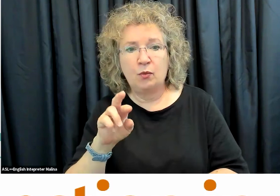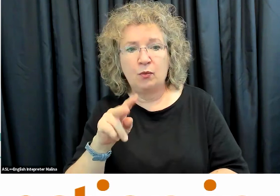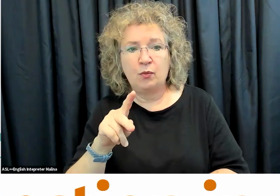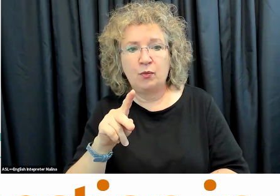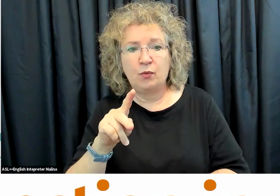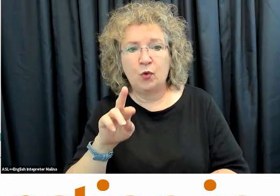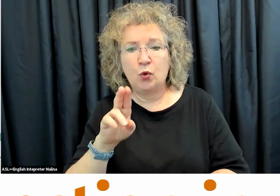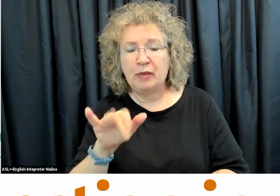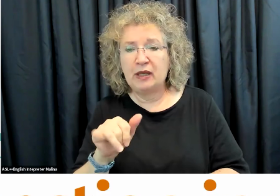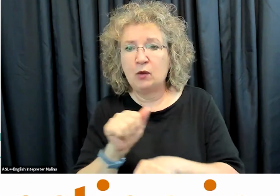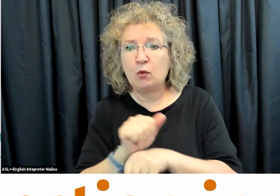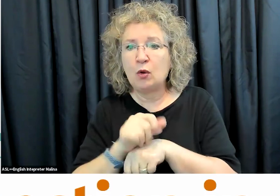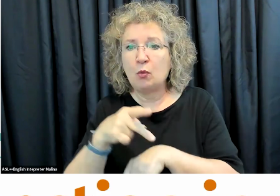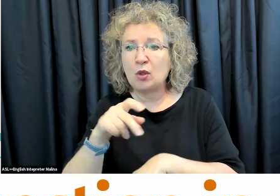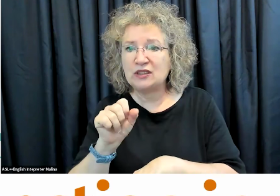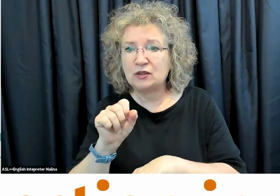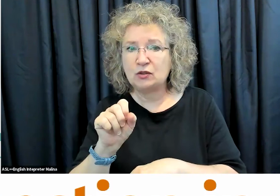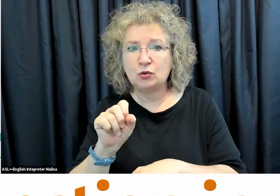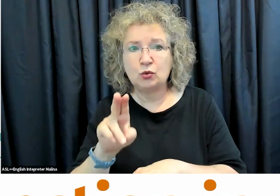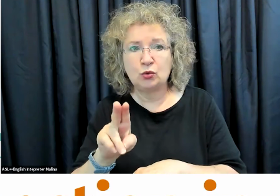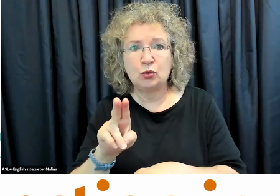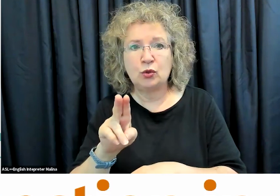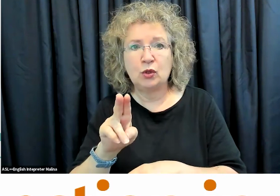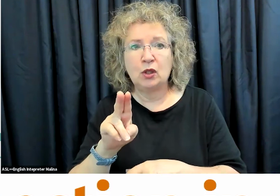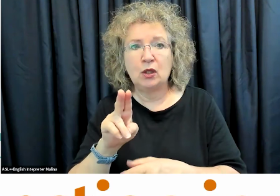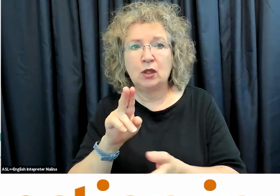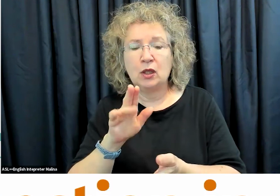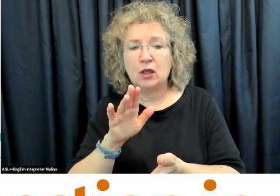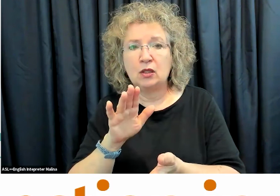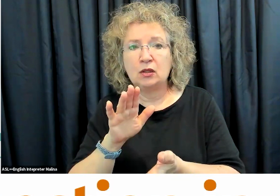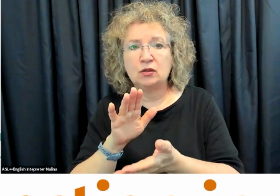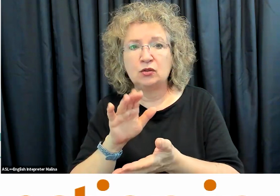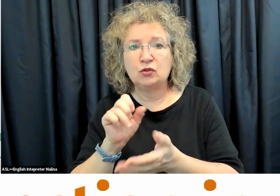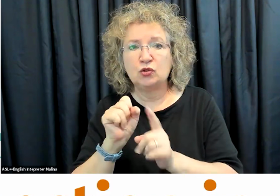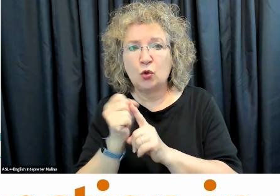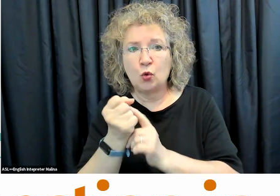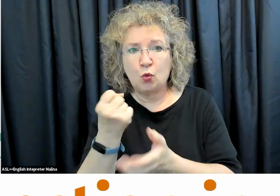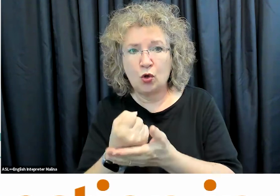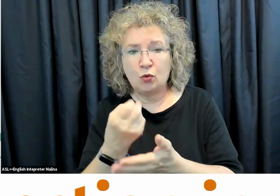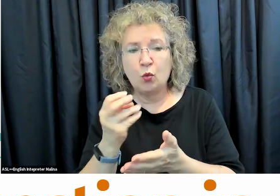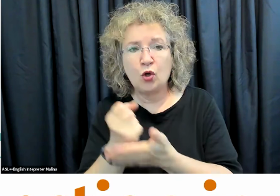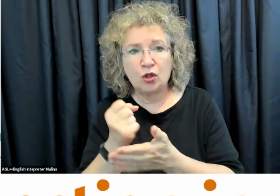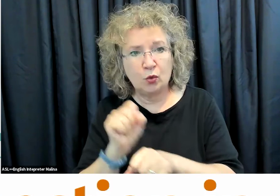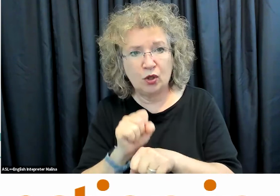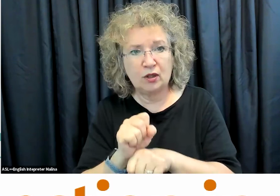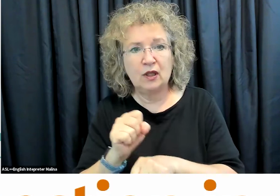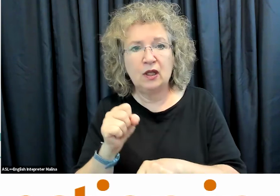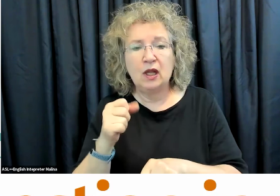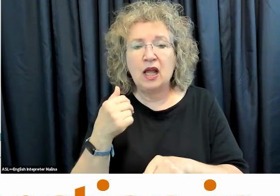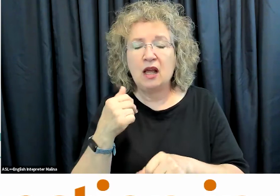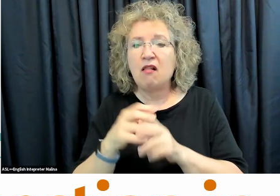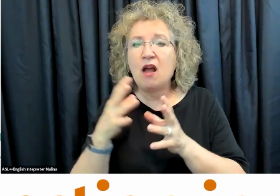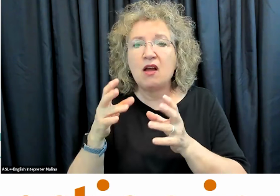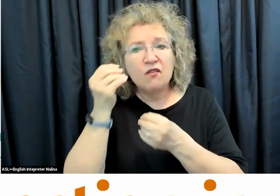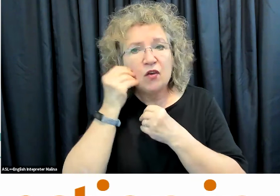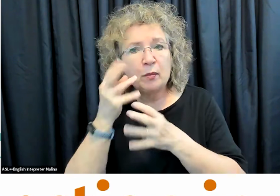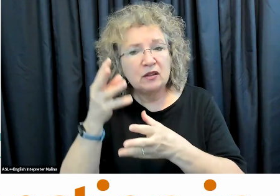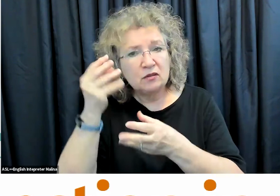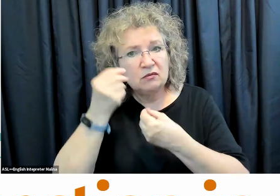Social Work with extensive experience in trauma-informed care and disaster resilience. Christy is